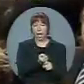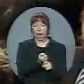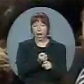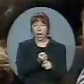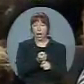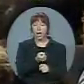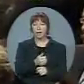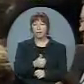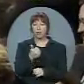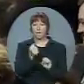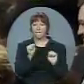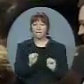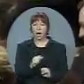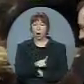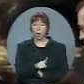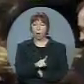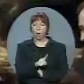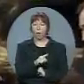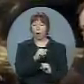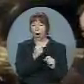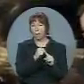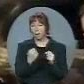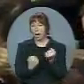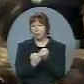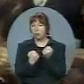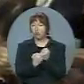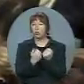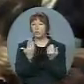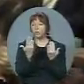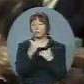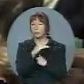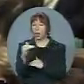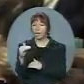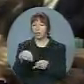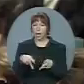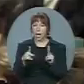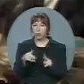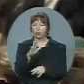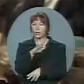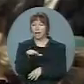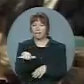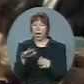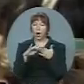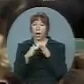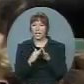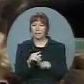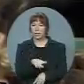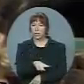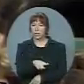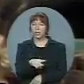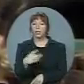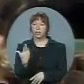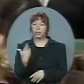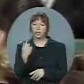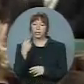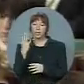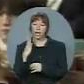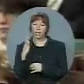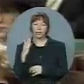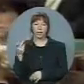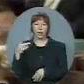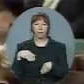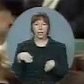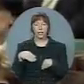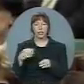protects our children, our streets, and our communities. In that regard, Mr. Speaker, the former Minister of Justice announced that when we set